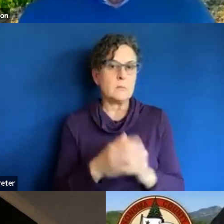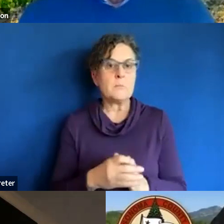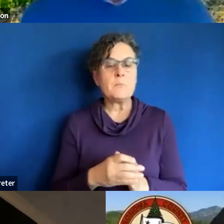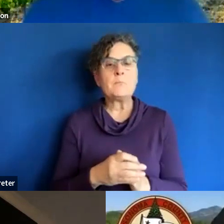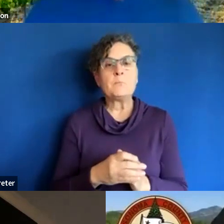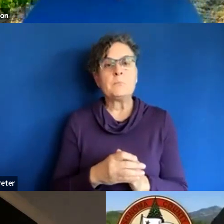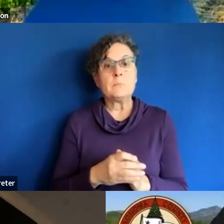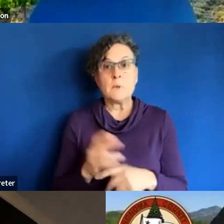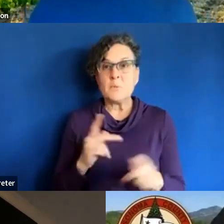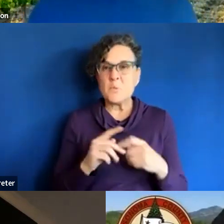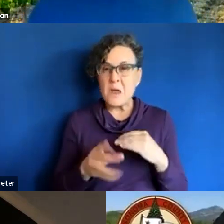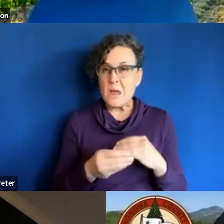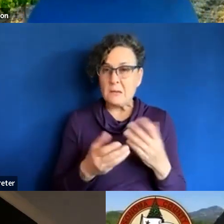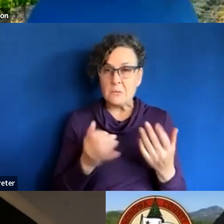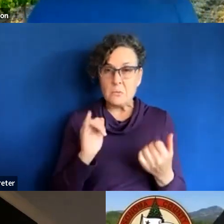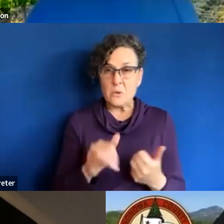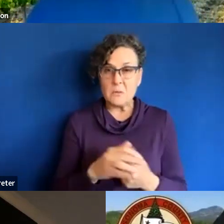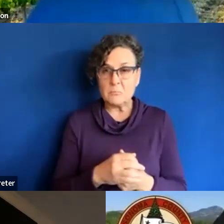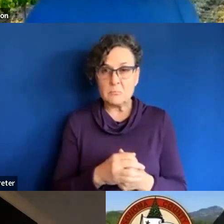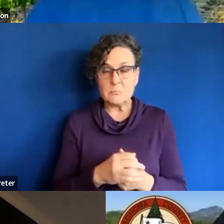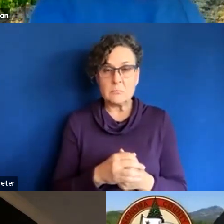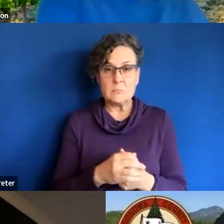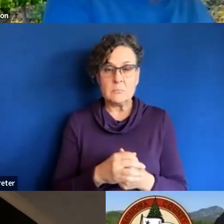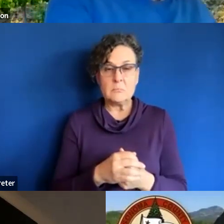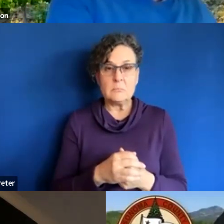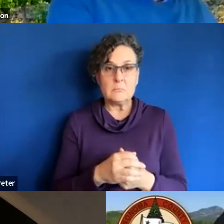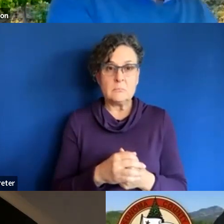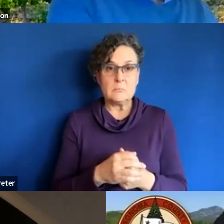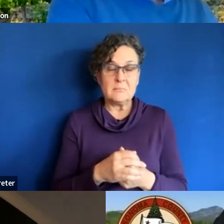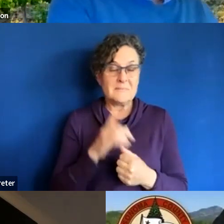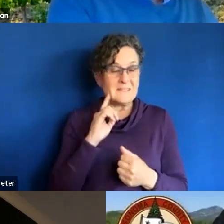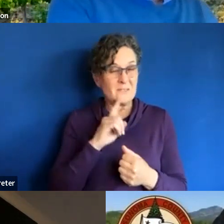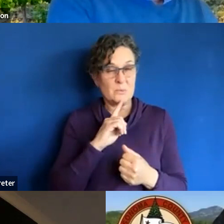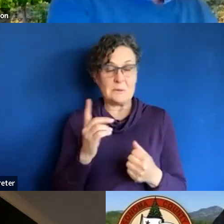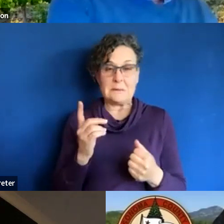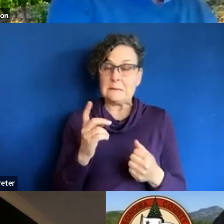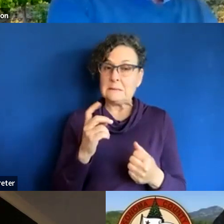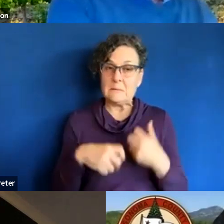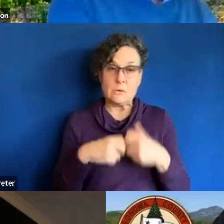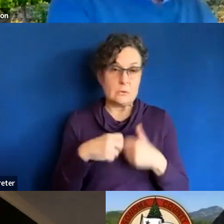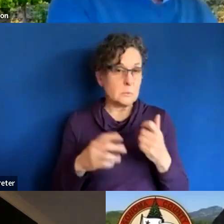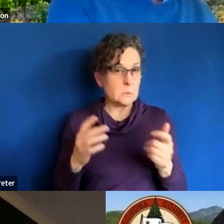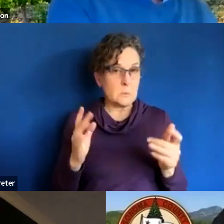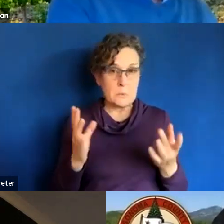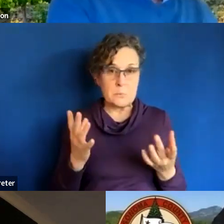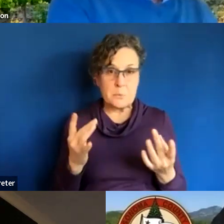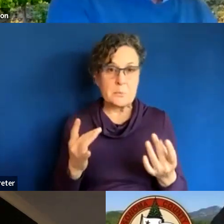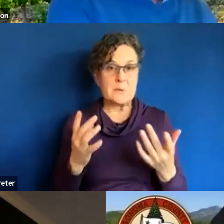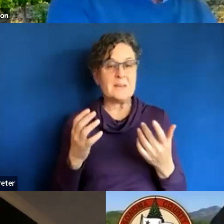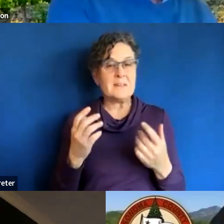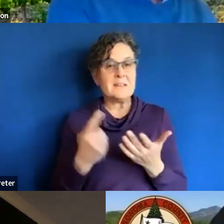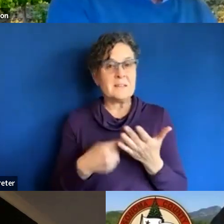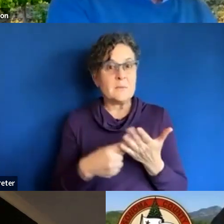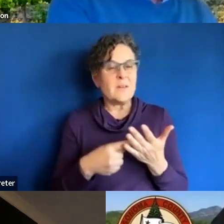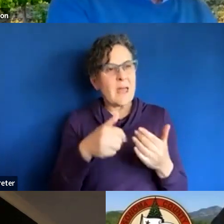wants to add any on to that, because I think it's a big thing. It's very difficult because you could see in one way that you just be chasing some